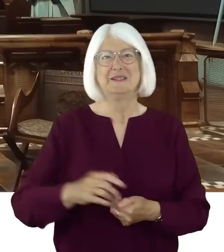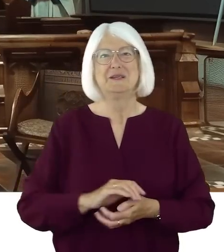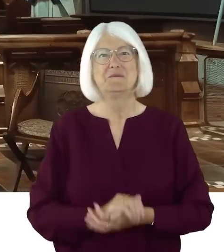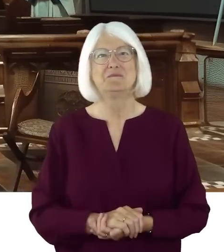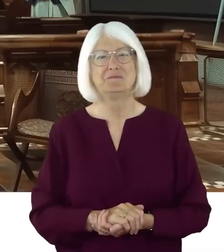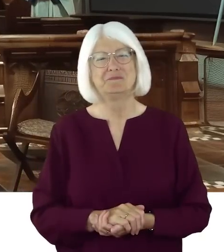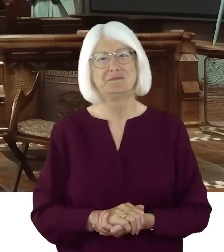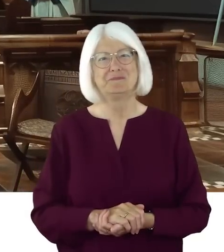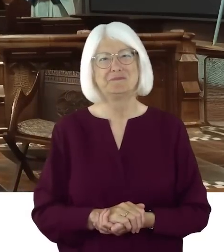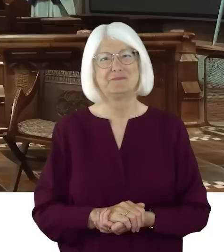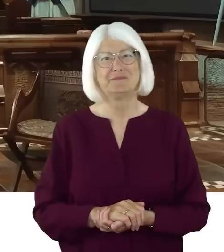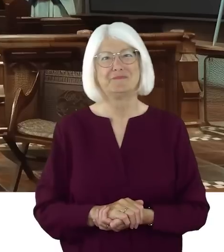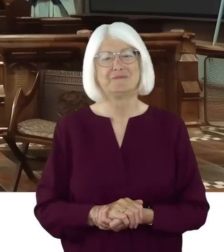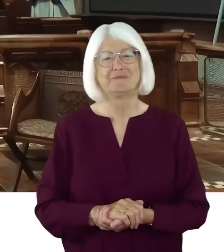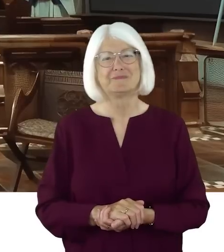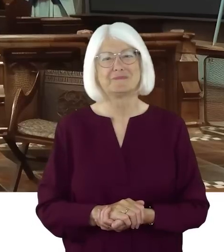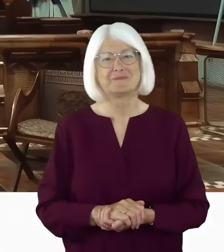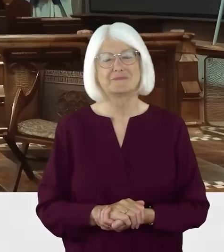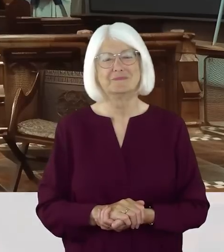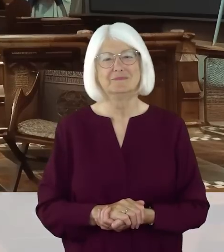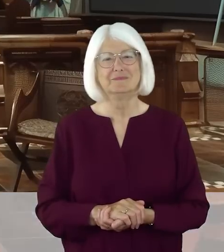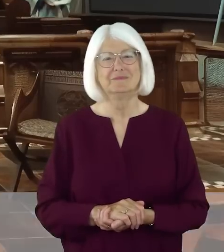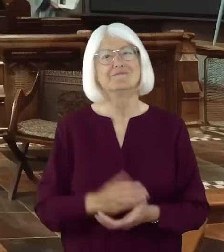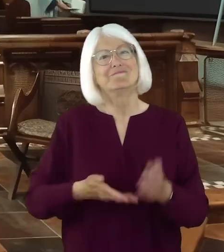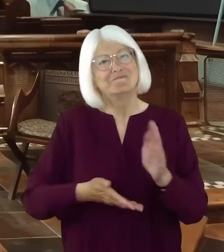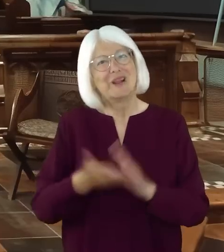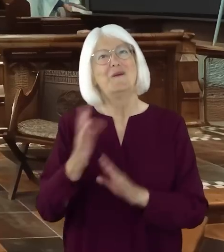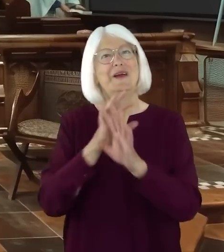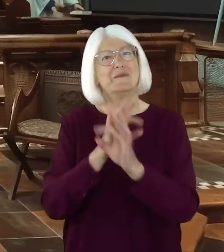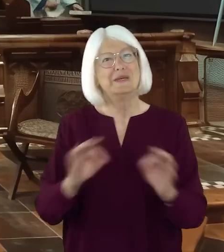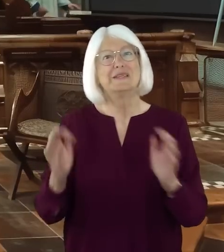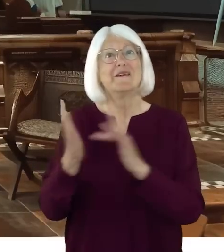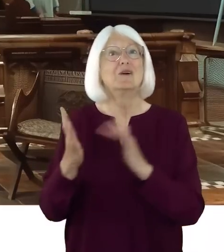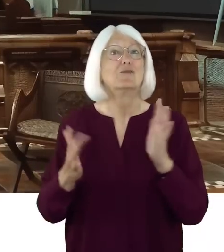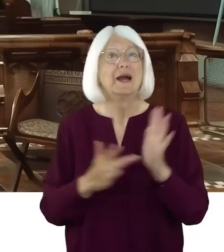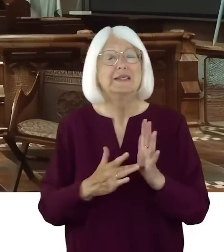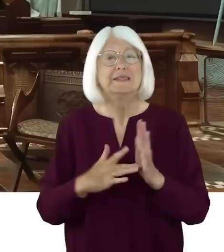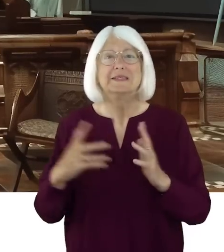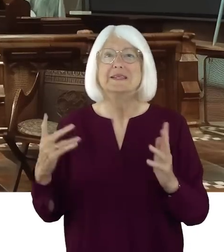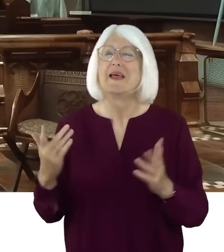Peace of Christ.